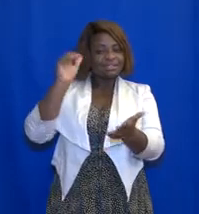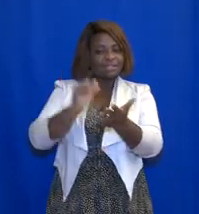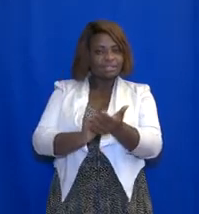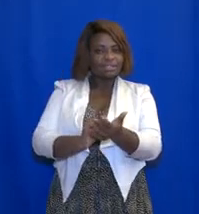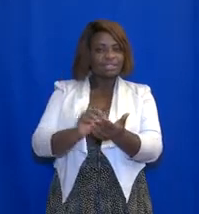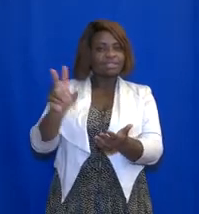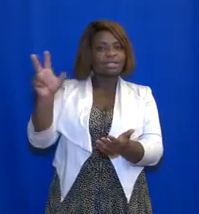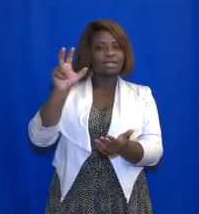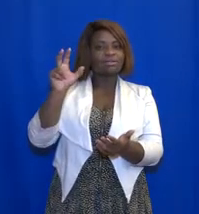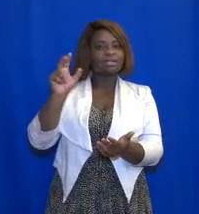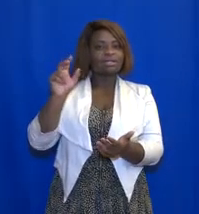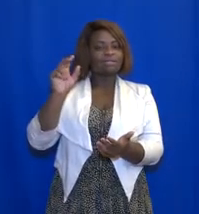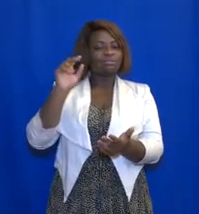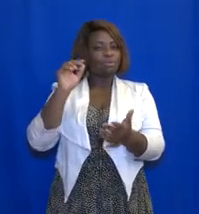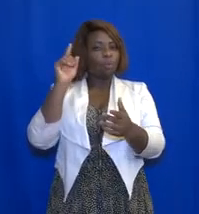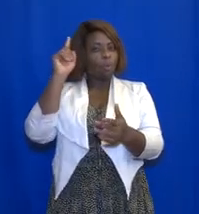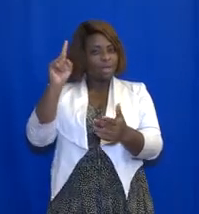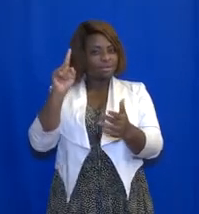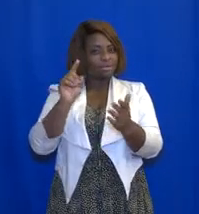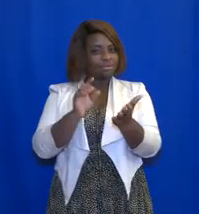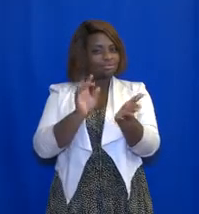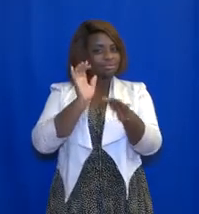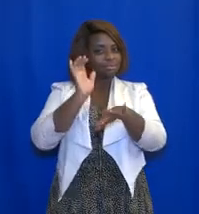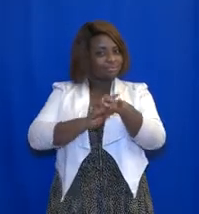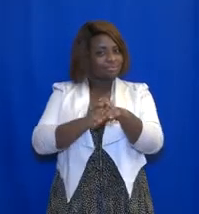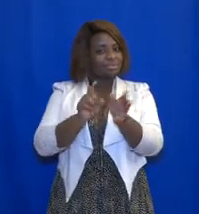17,351 confirmed cases, with